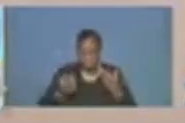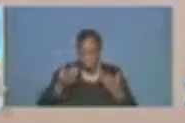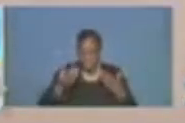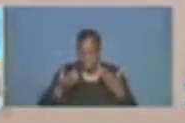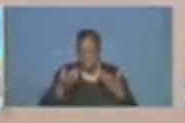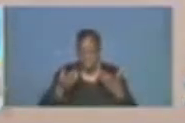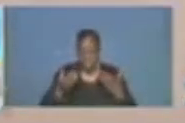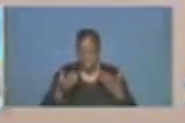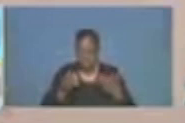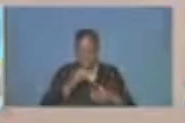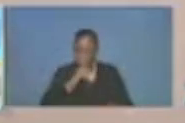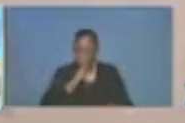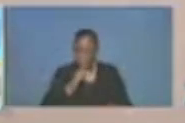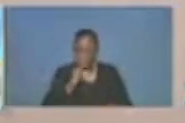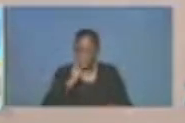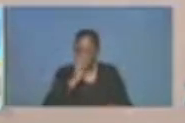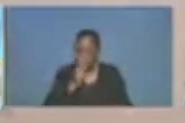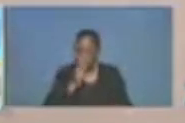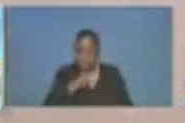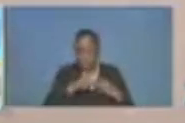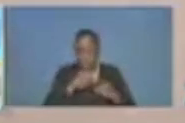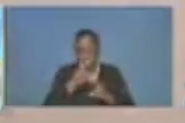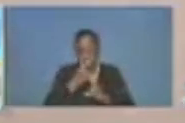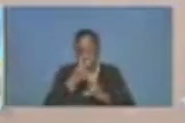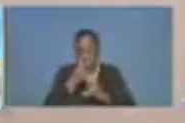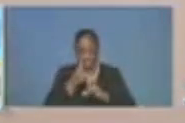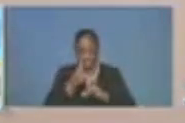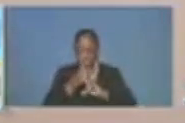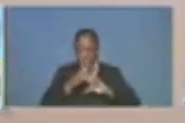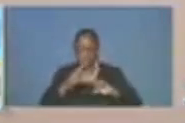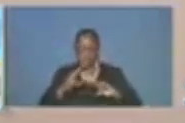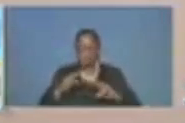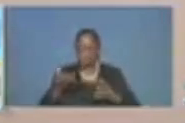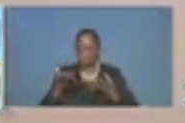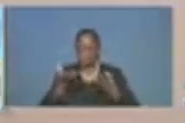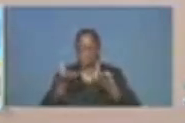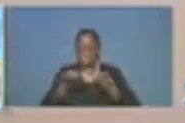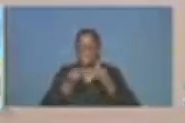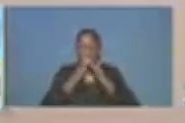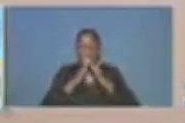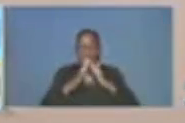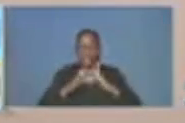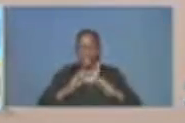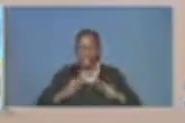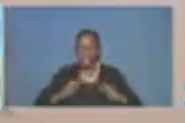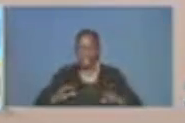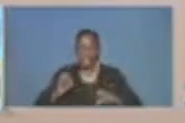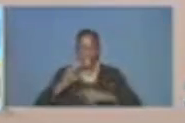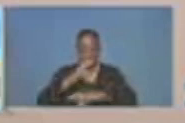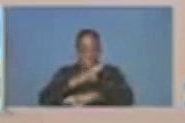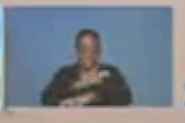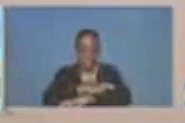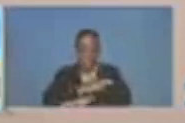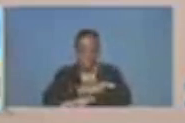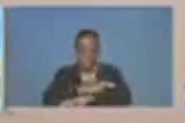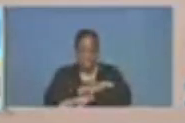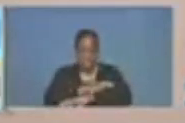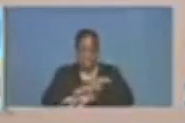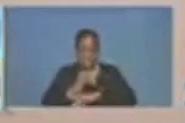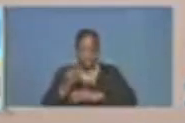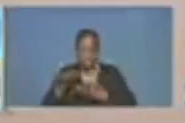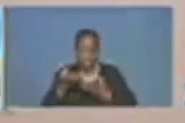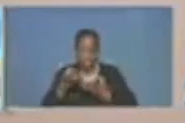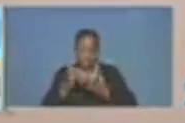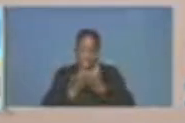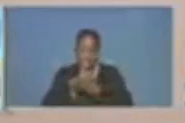some insecurities about themselves. And we want this place to be as calming as possible. So when you come in and you express your insecurities to us and we